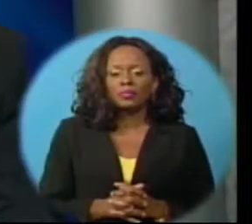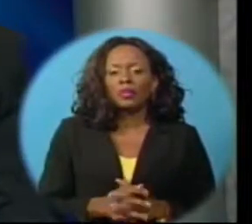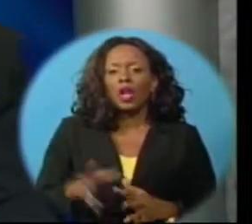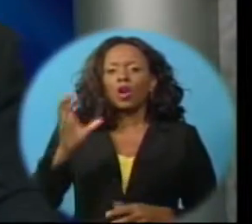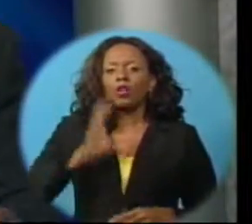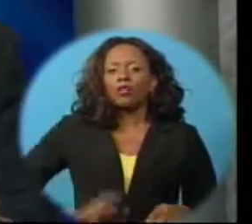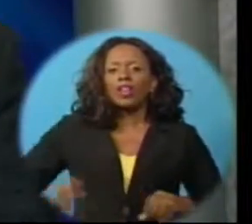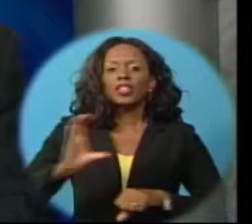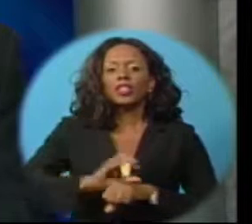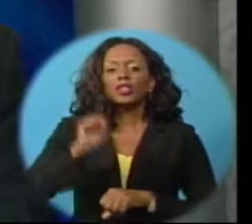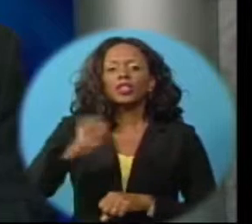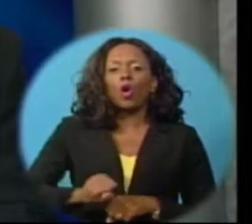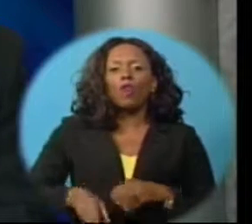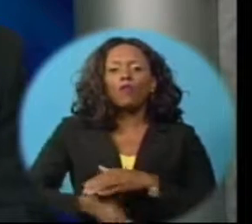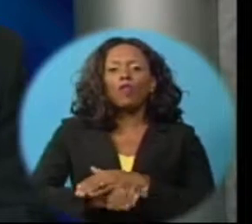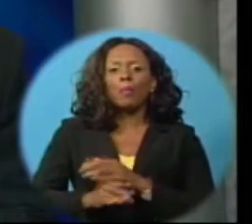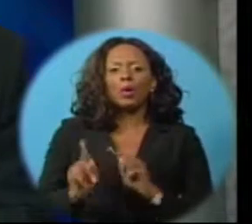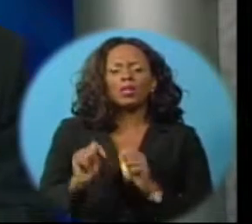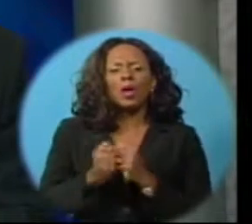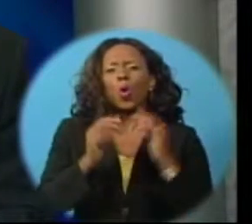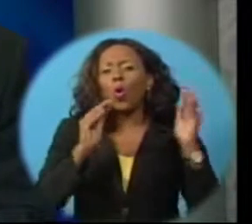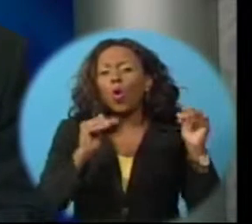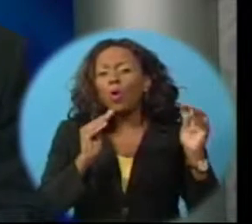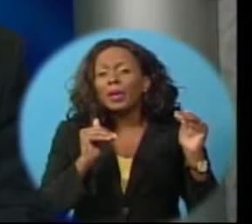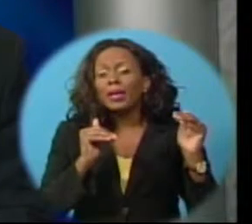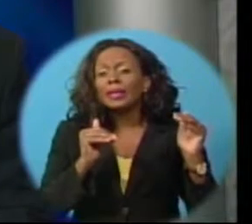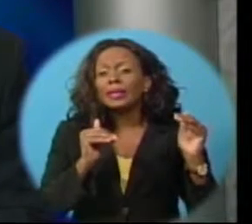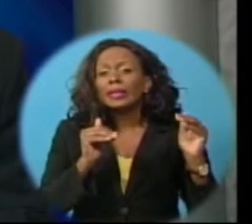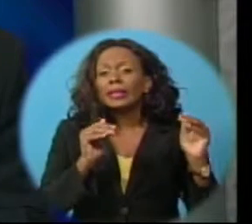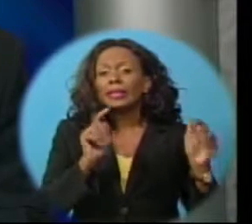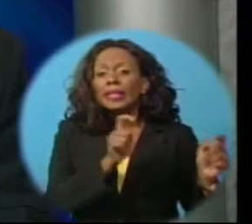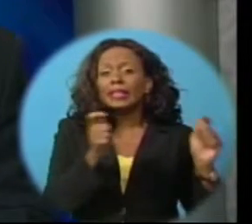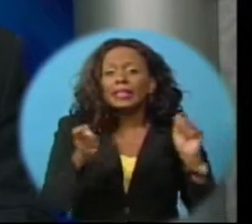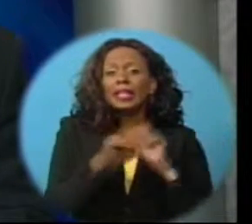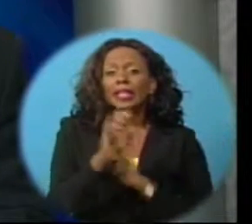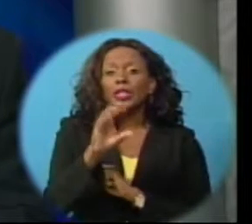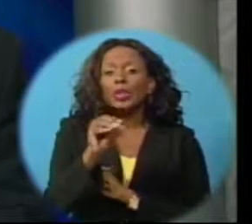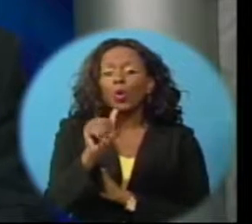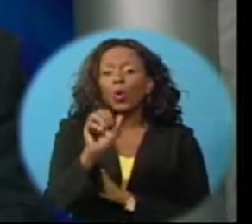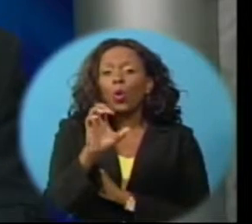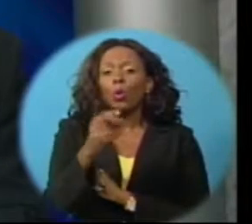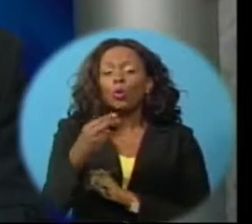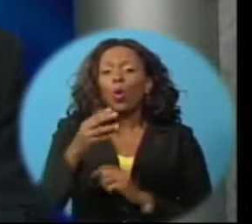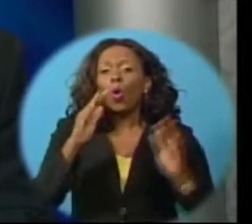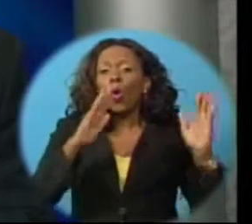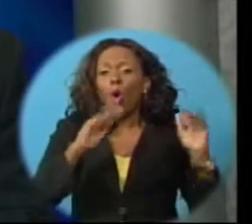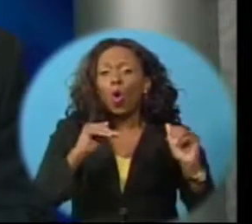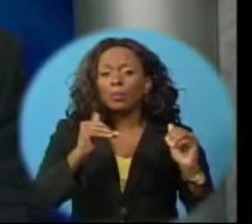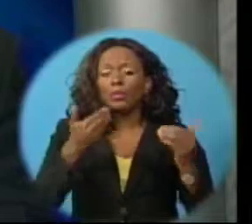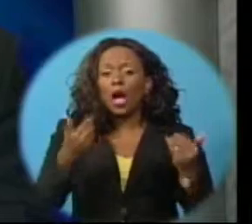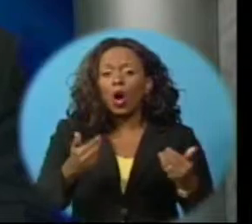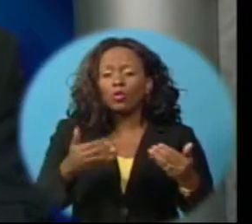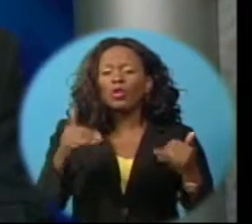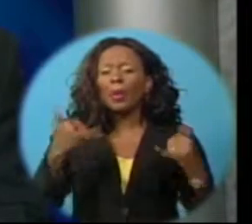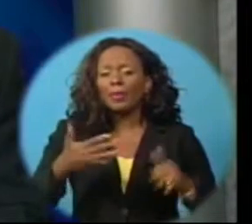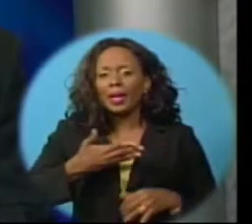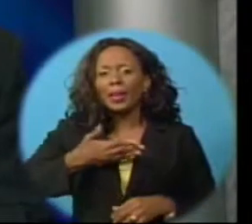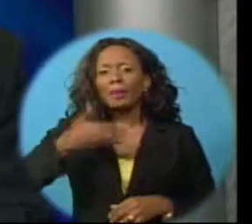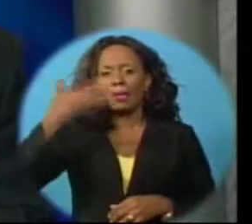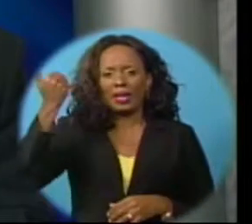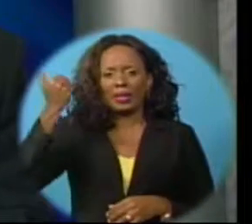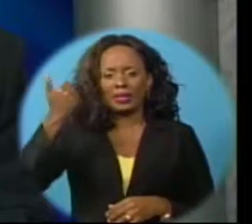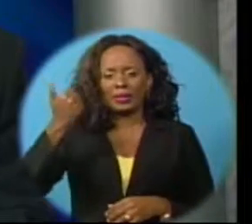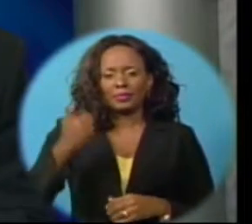The Christchurch South football team is hoping a change of coach will inspire better performances in this year's David Thompson